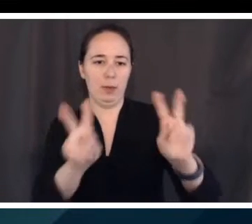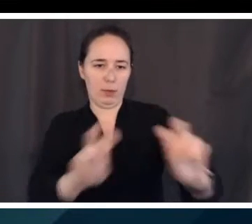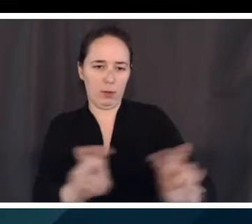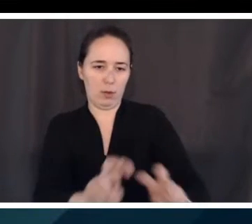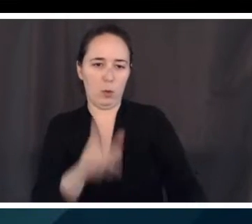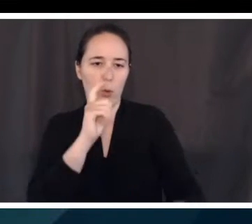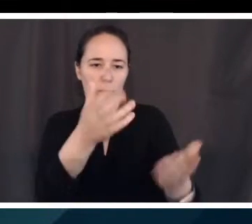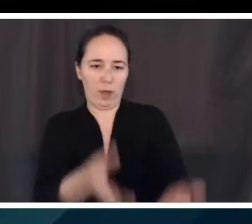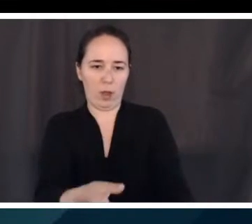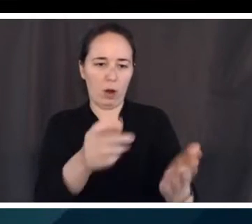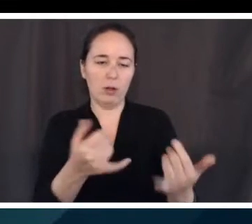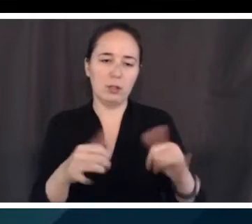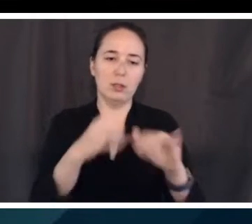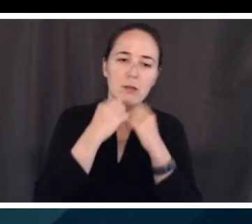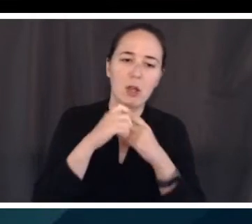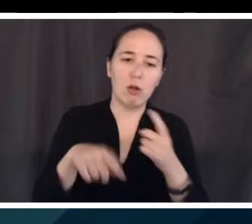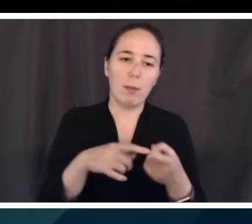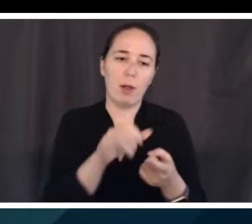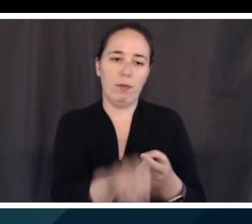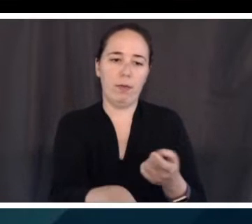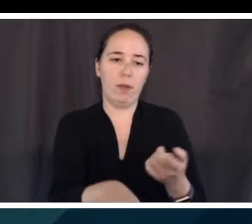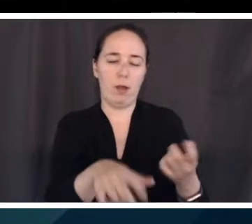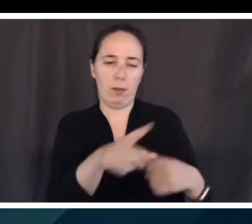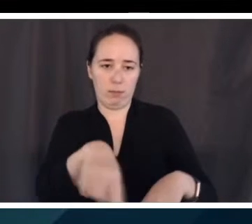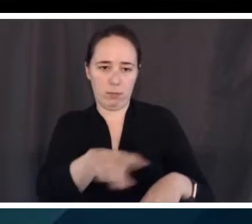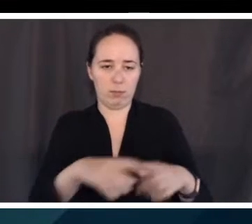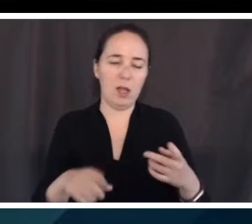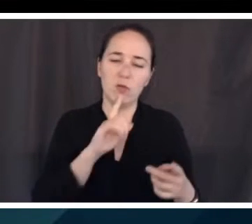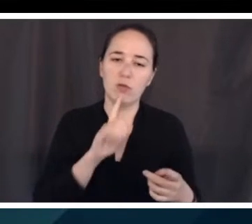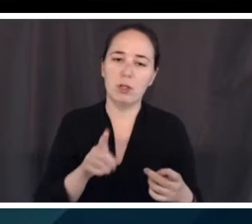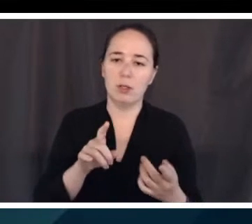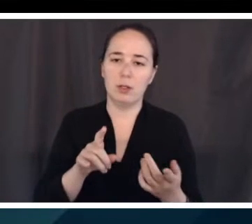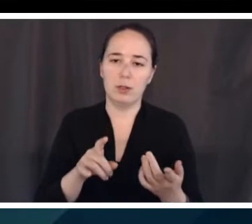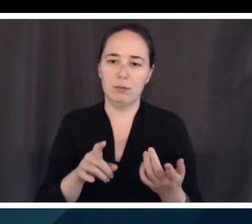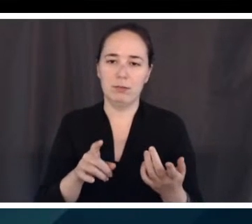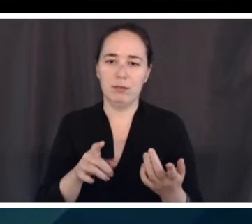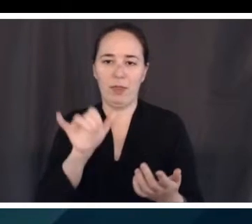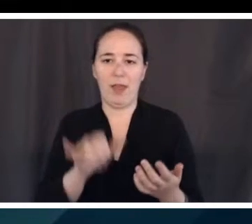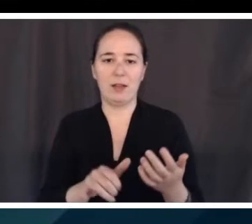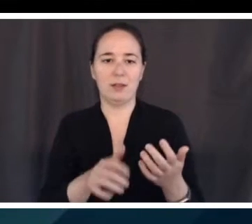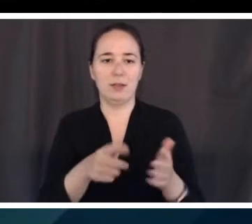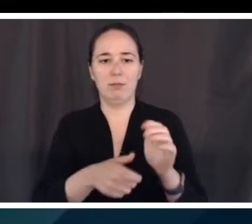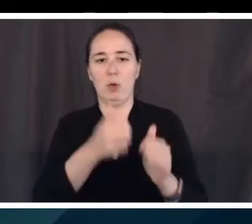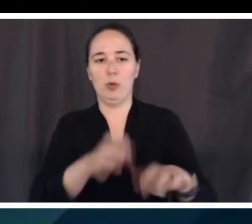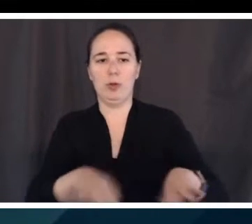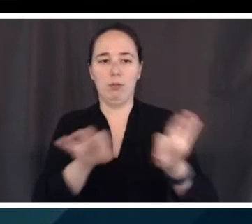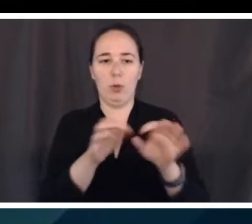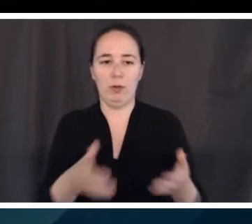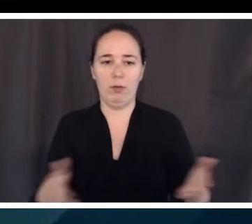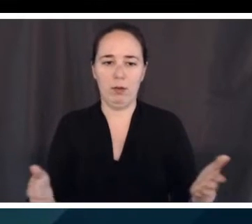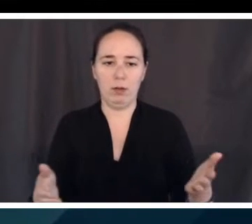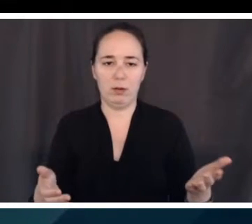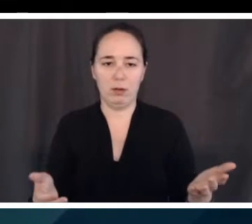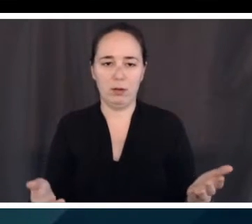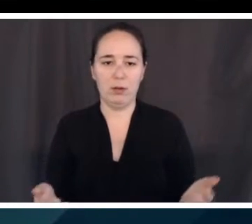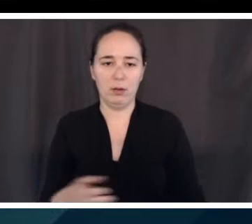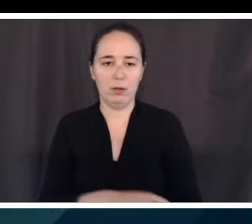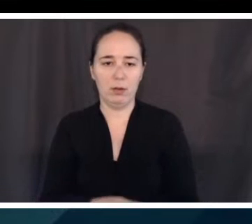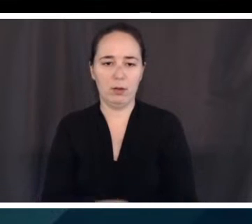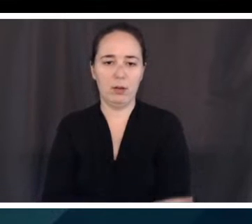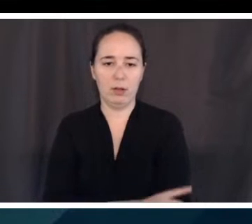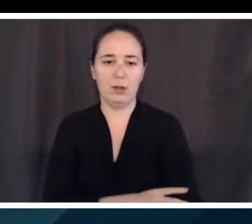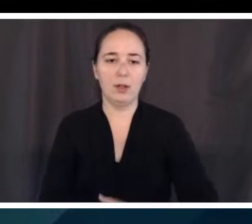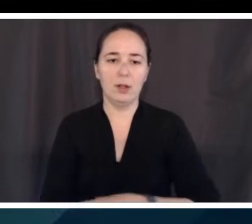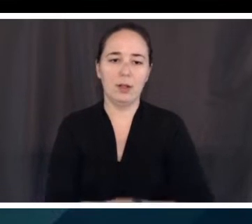anybody else, and that's really what counts in this world. And it's off of the